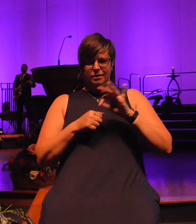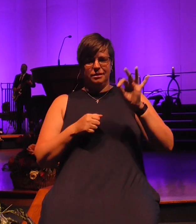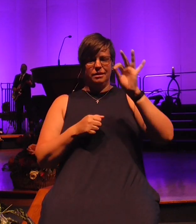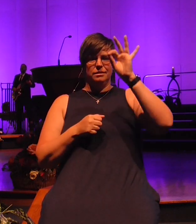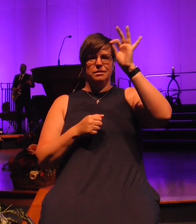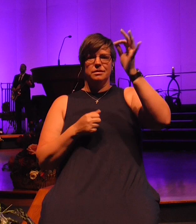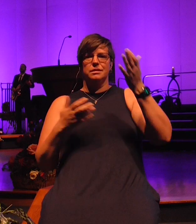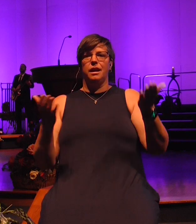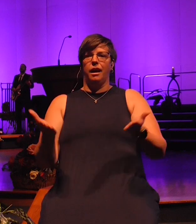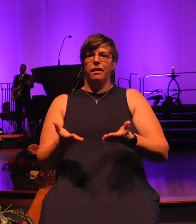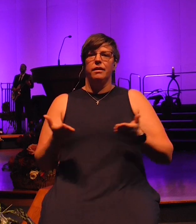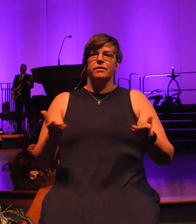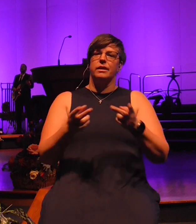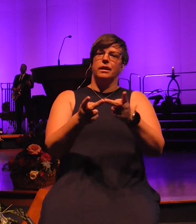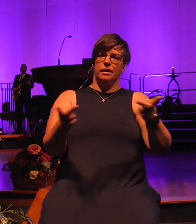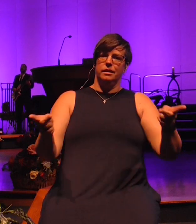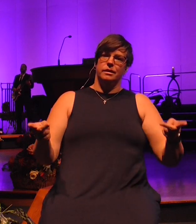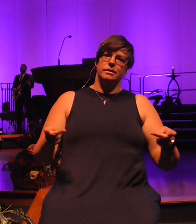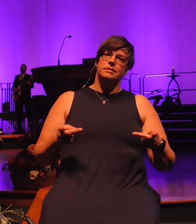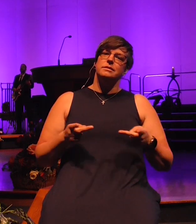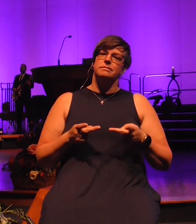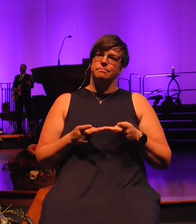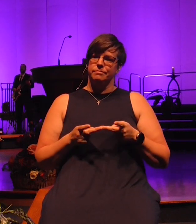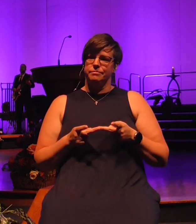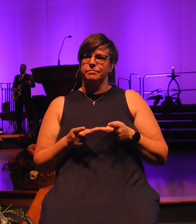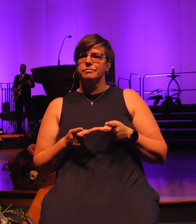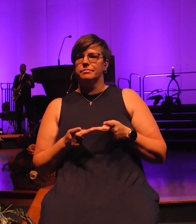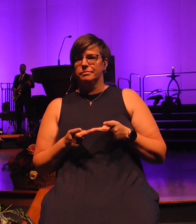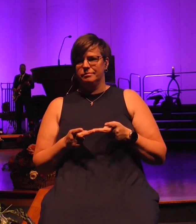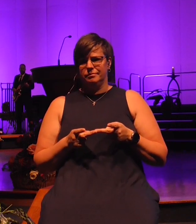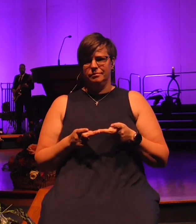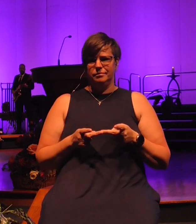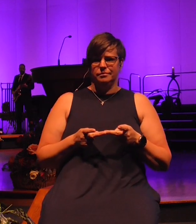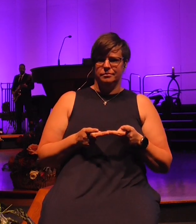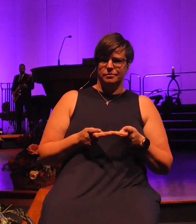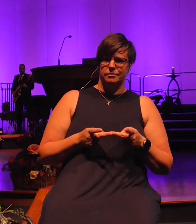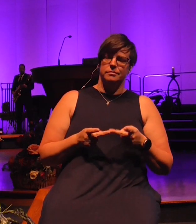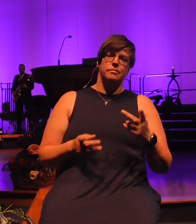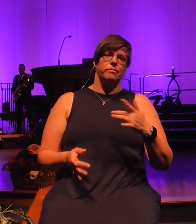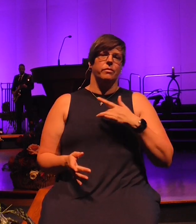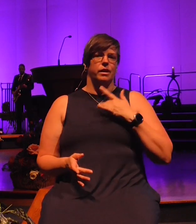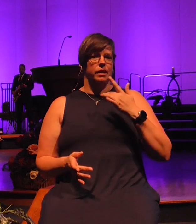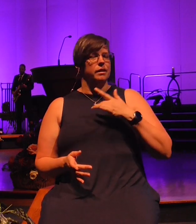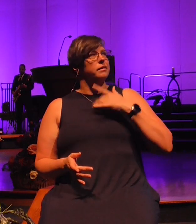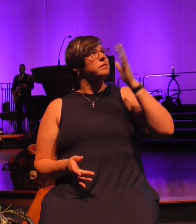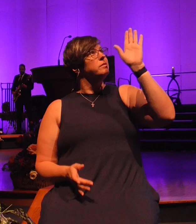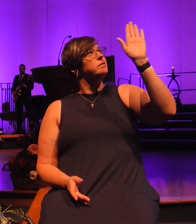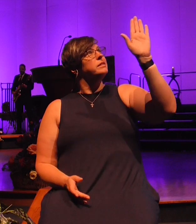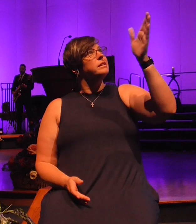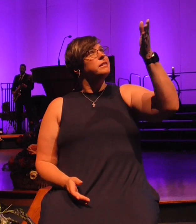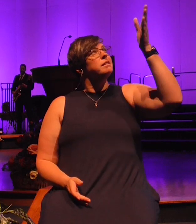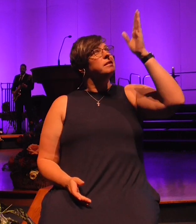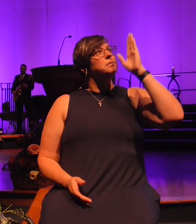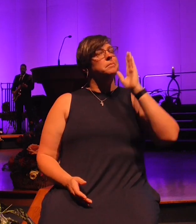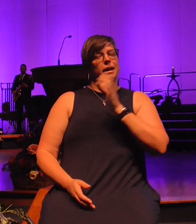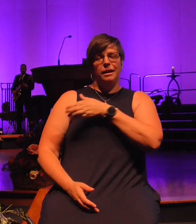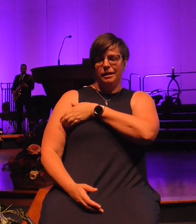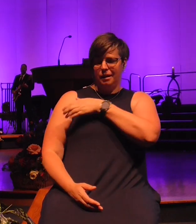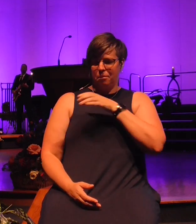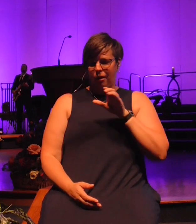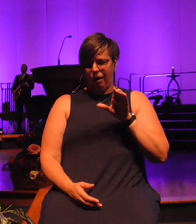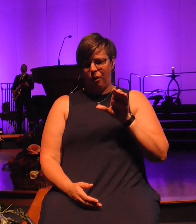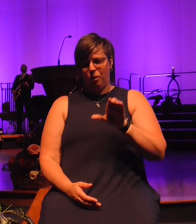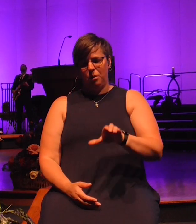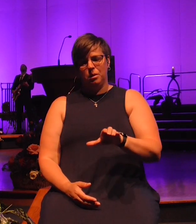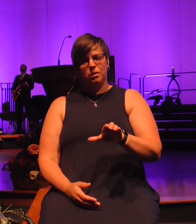Surely the presence of God is in this place. I can